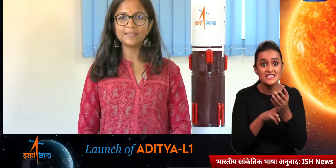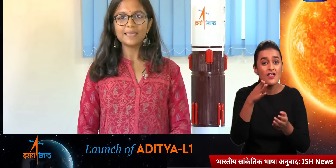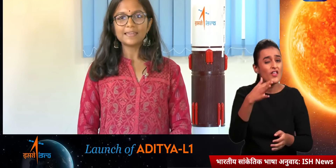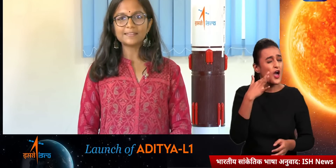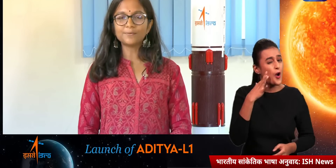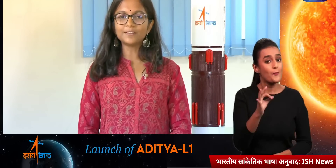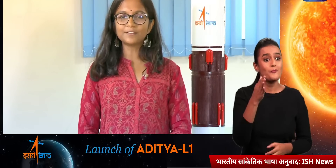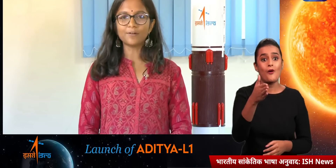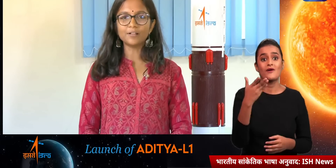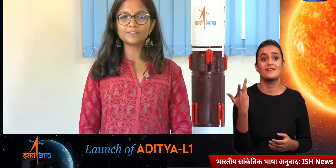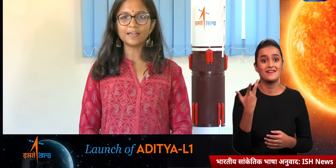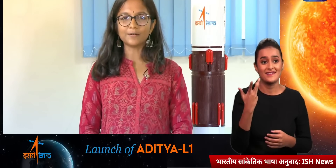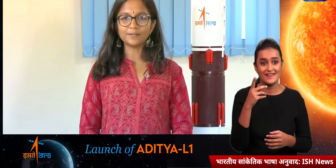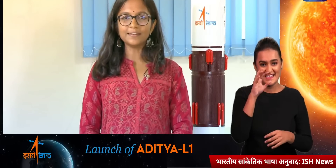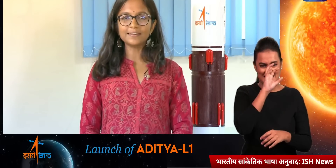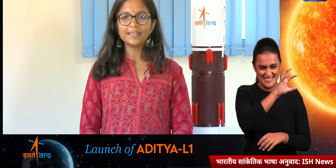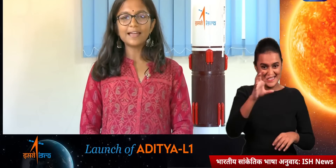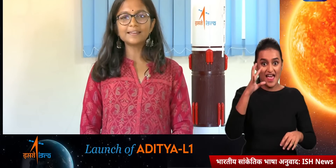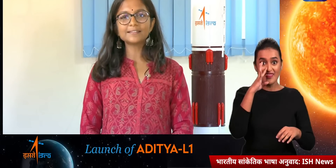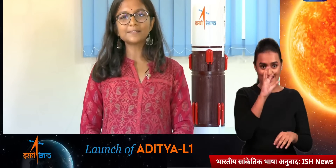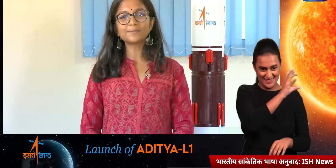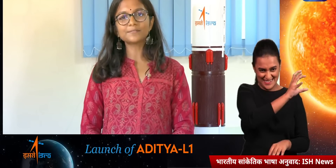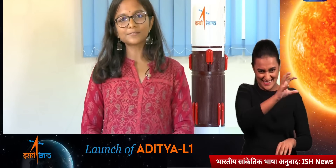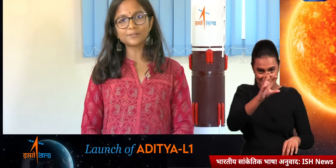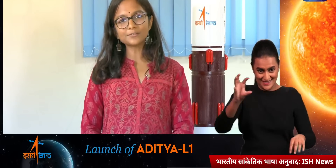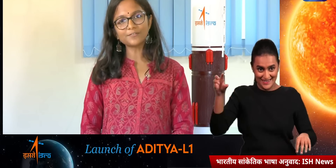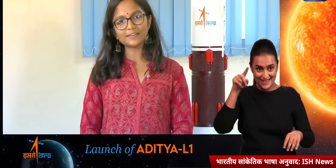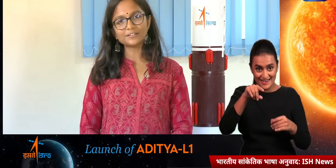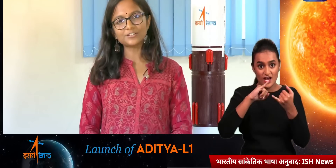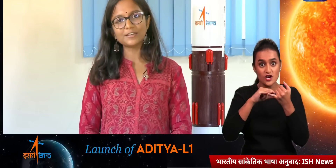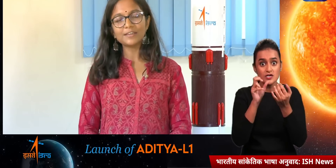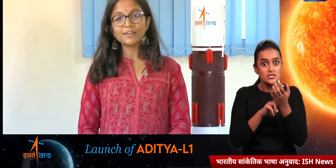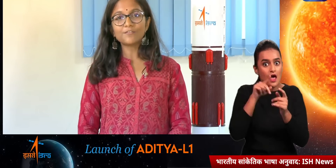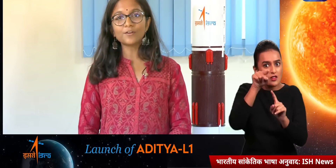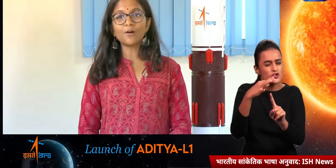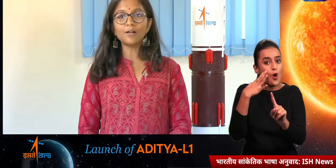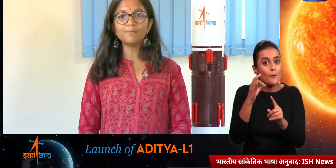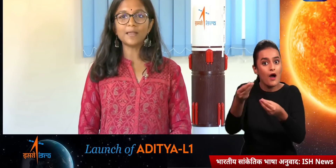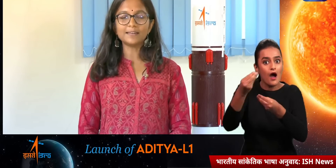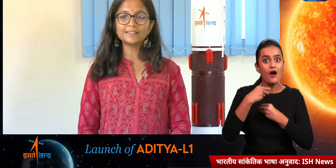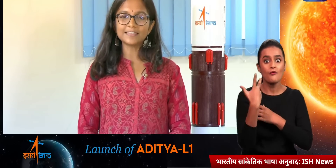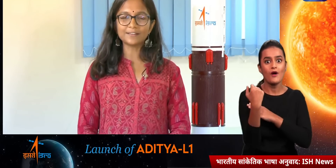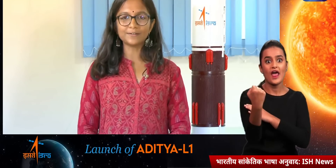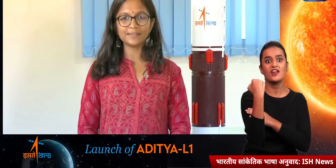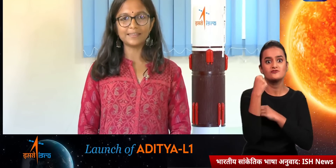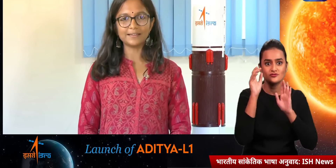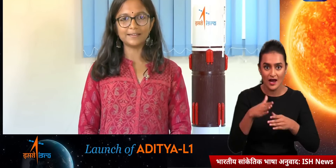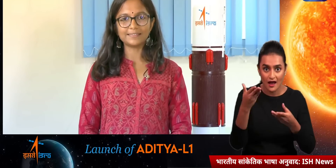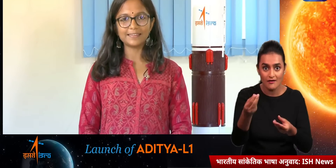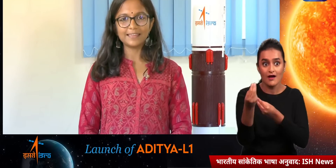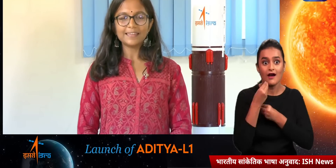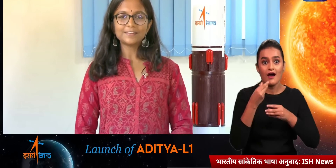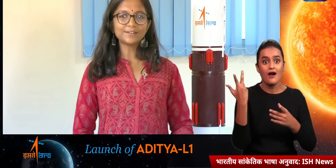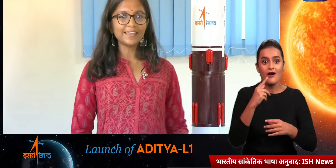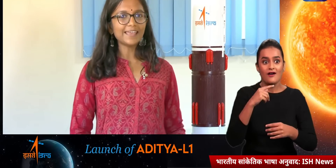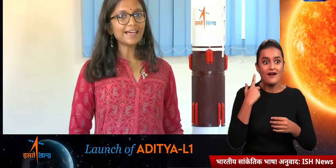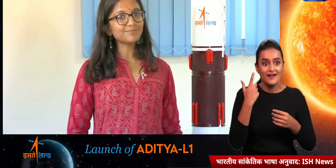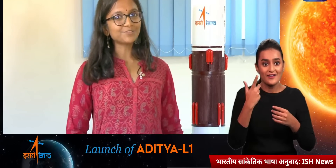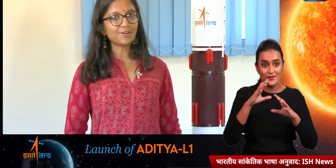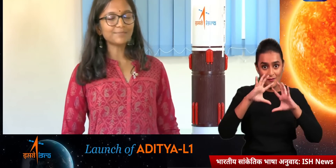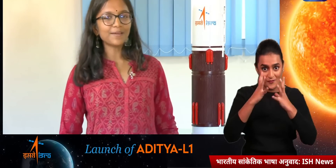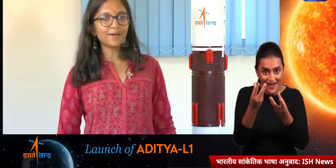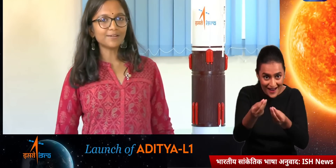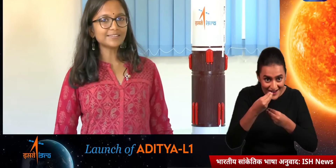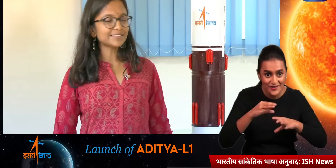system. The world revolves around it, and it is a source of energy for all planets, including the Earth. Today,